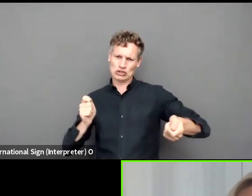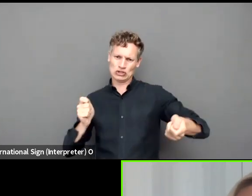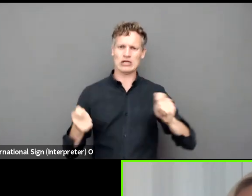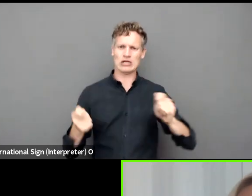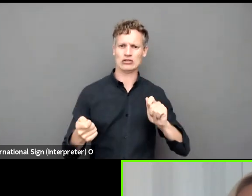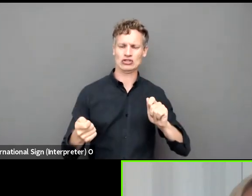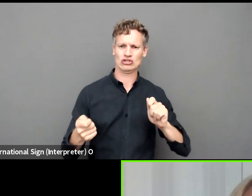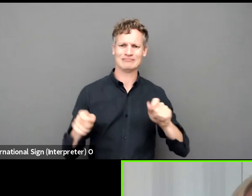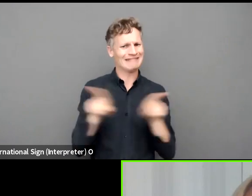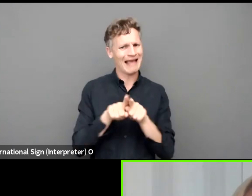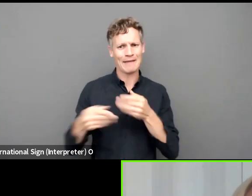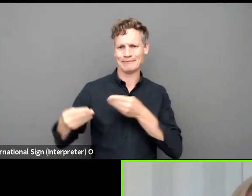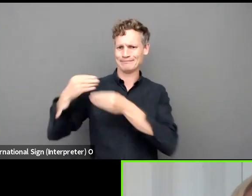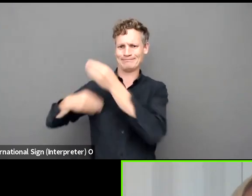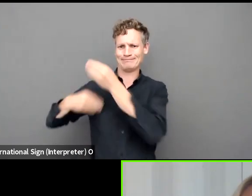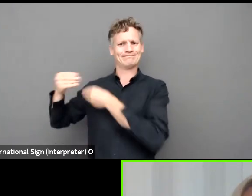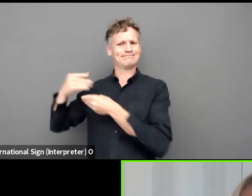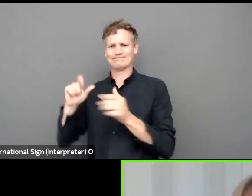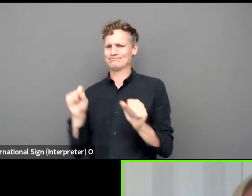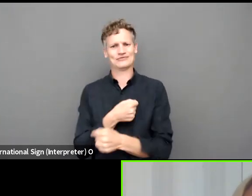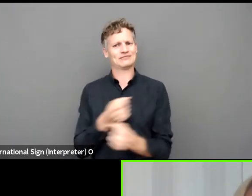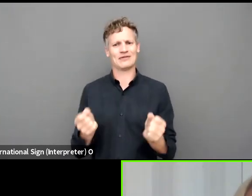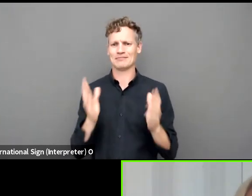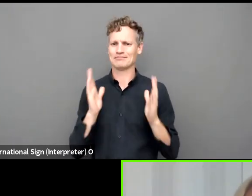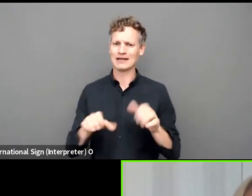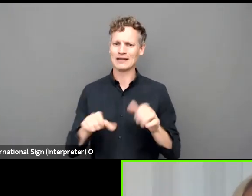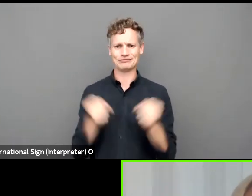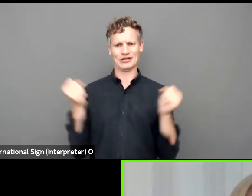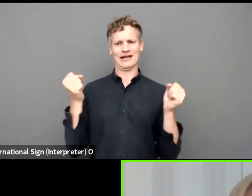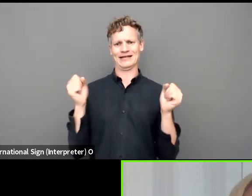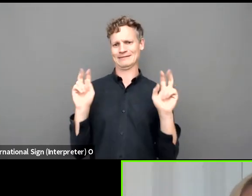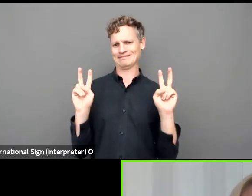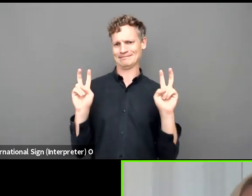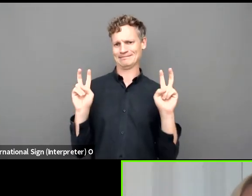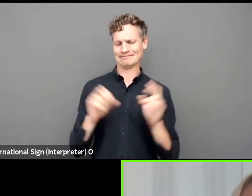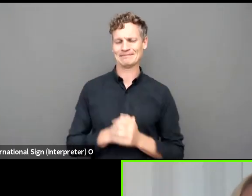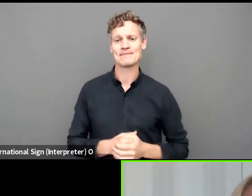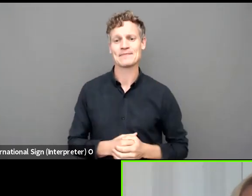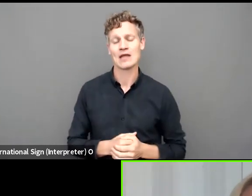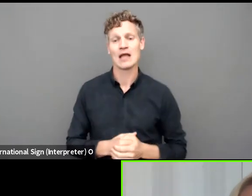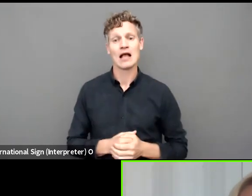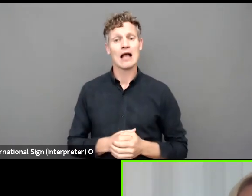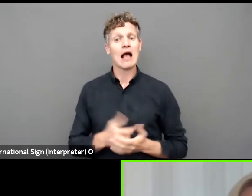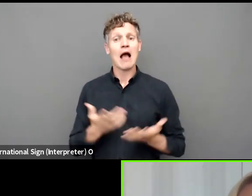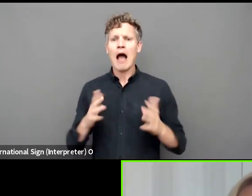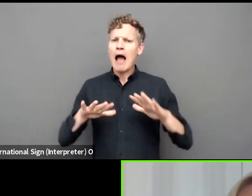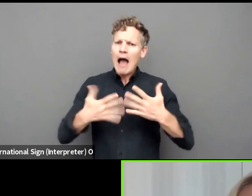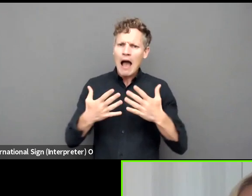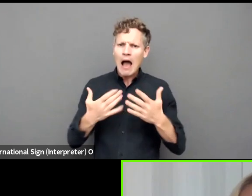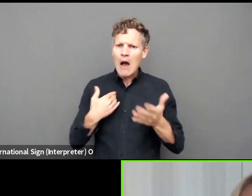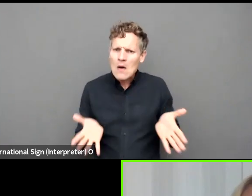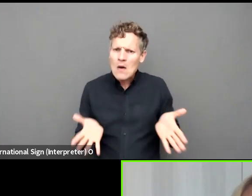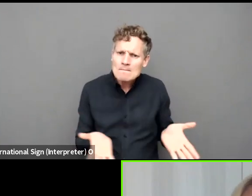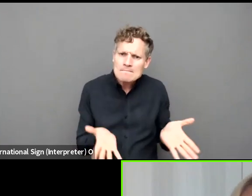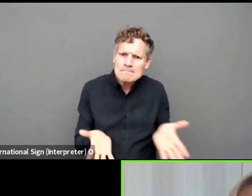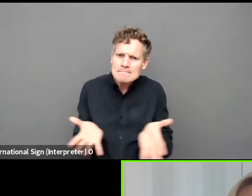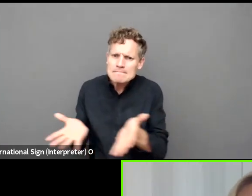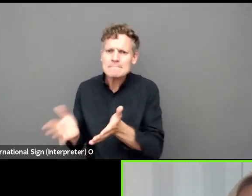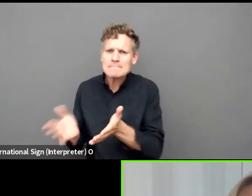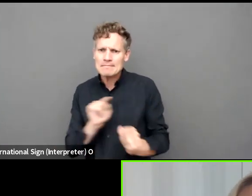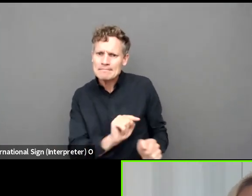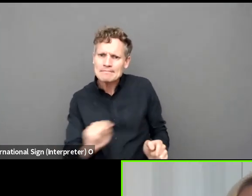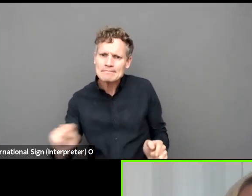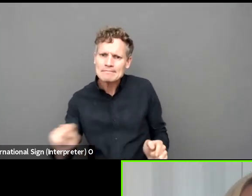groups and really fix the system. And yes, nudging is one way to do that in addition to incentive. I think